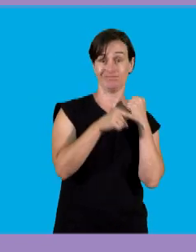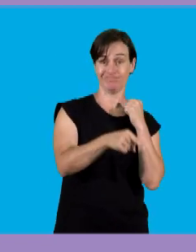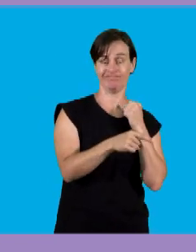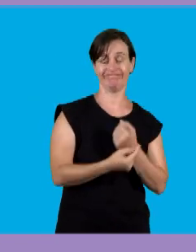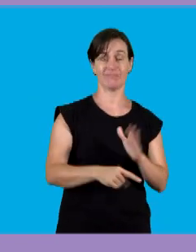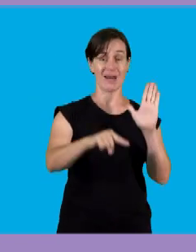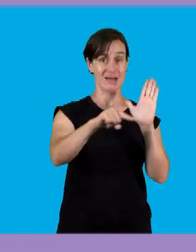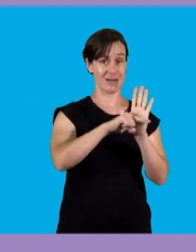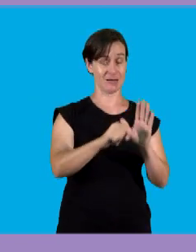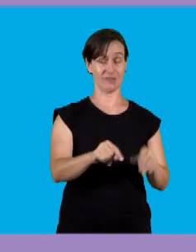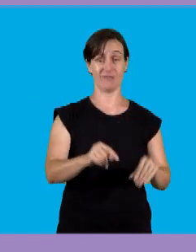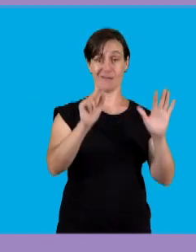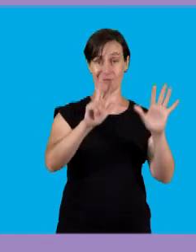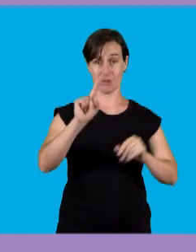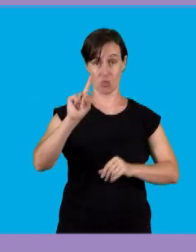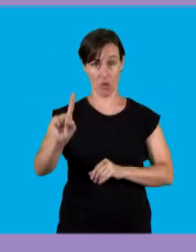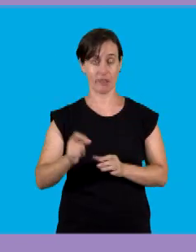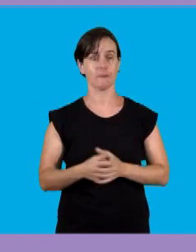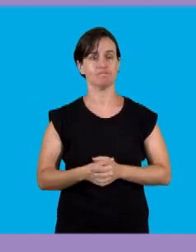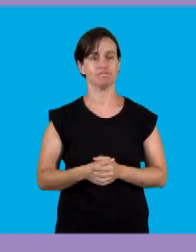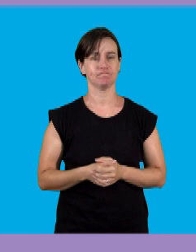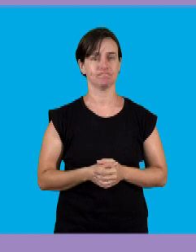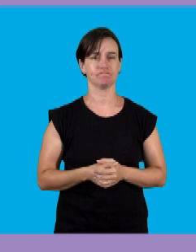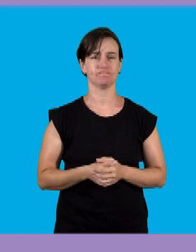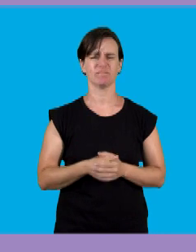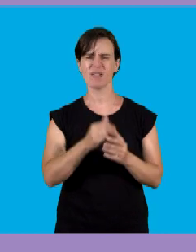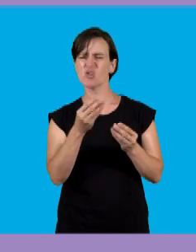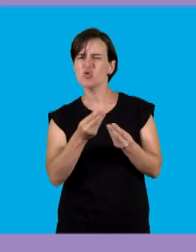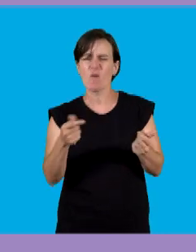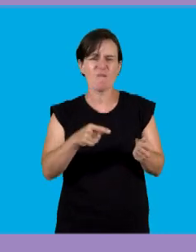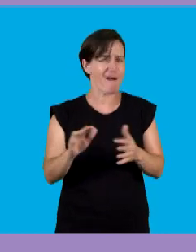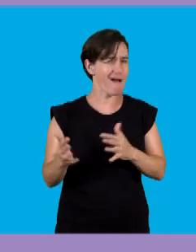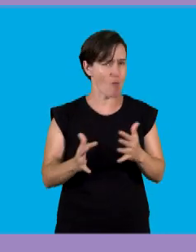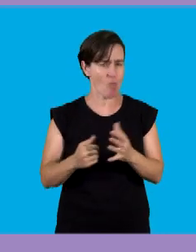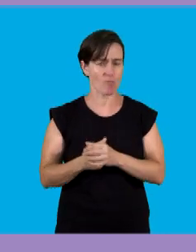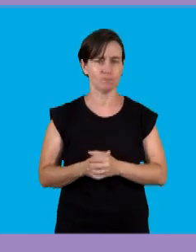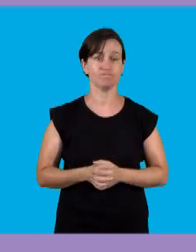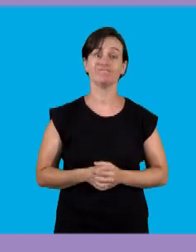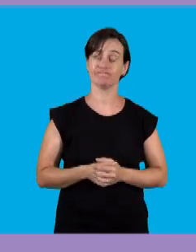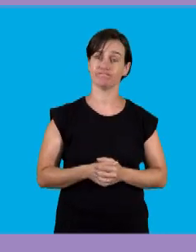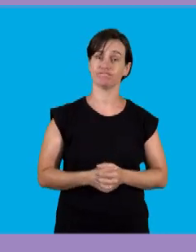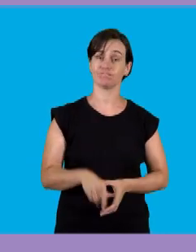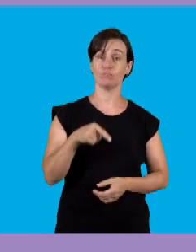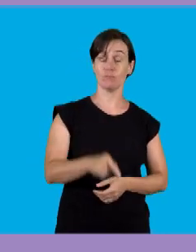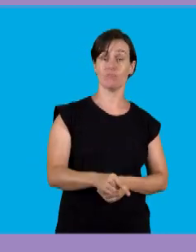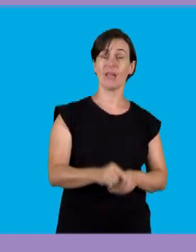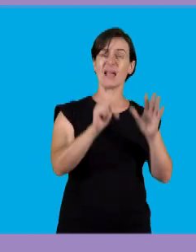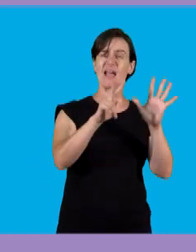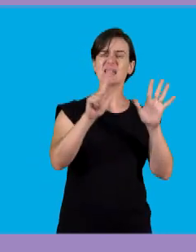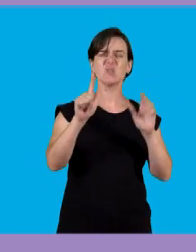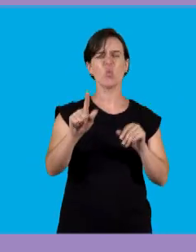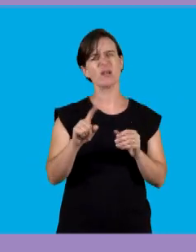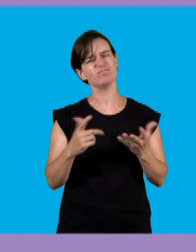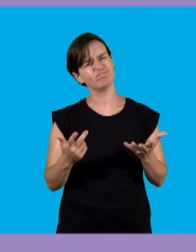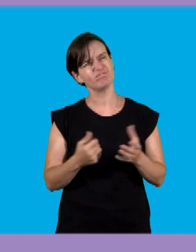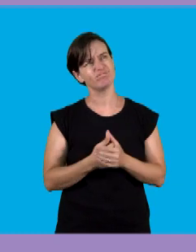We have a negative 81. So how are we going to solve for that? Now 81 comes